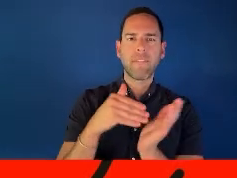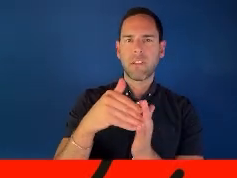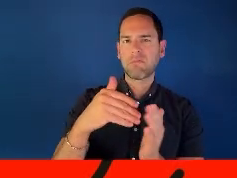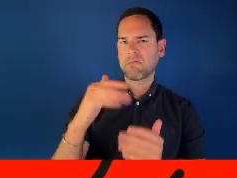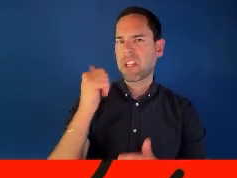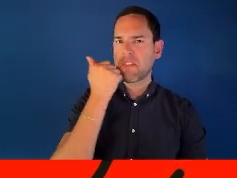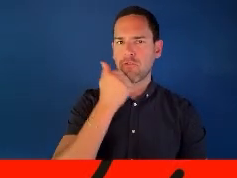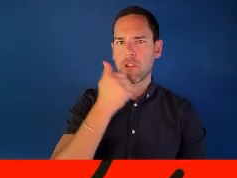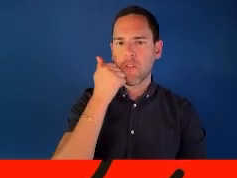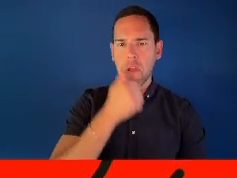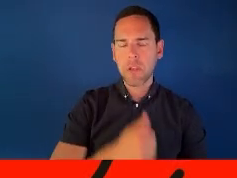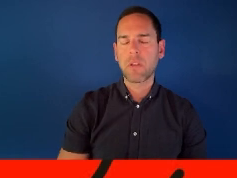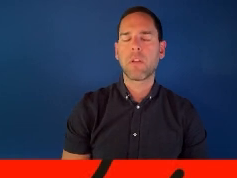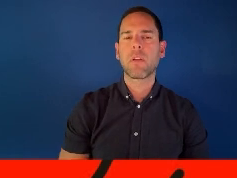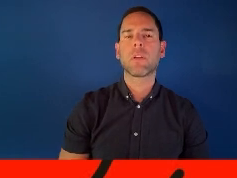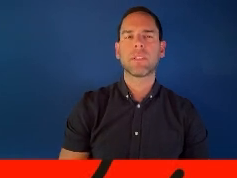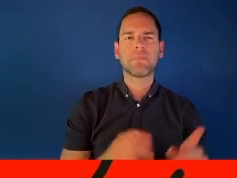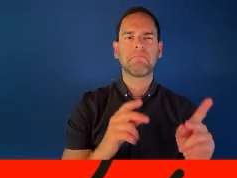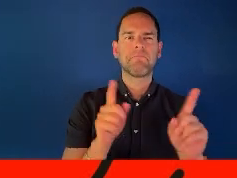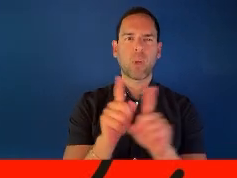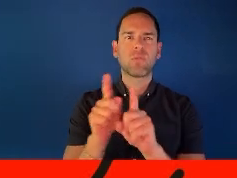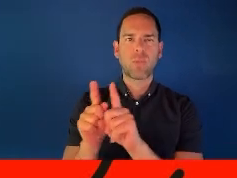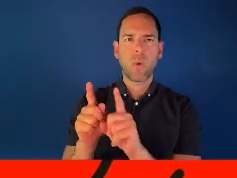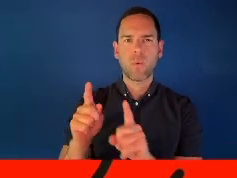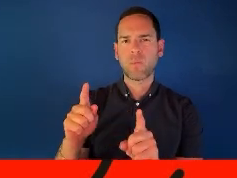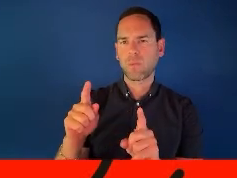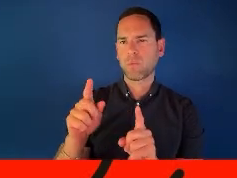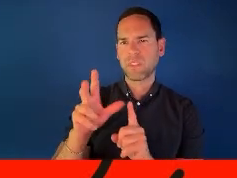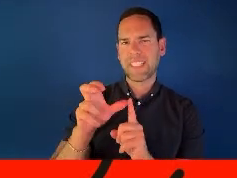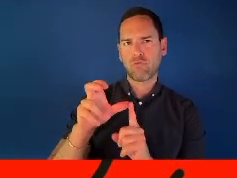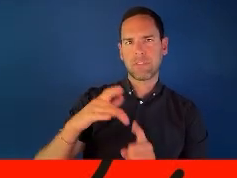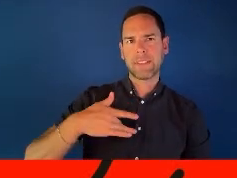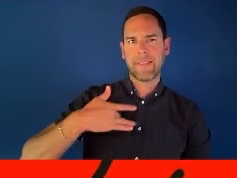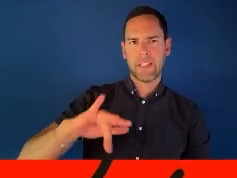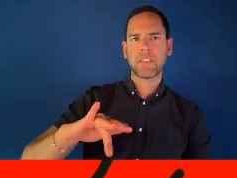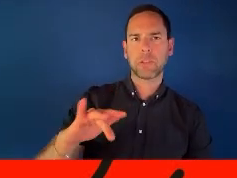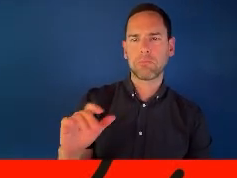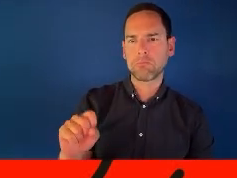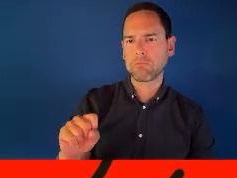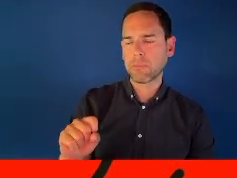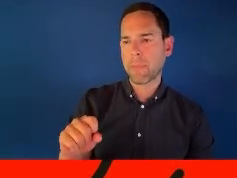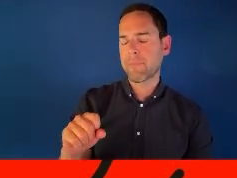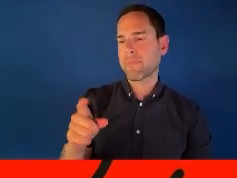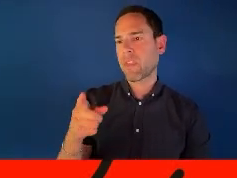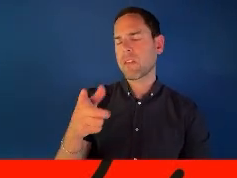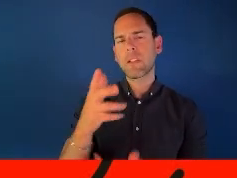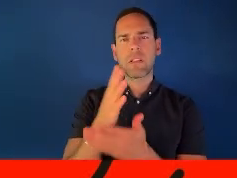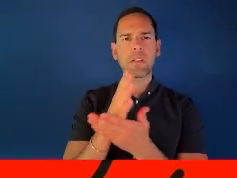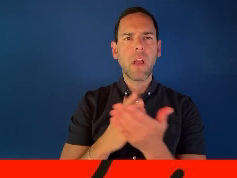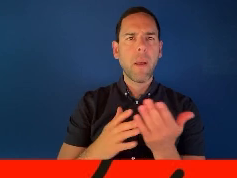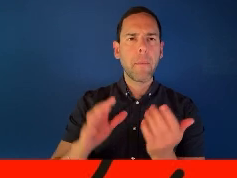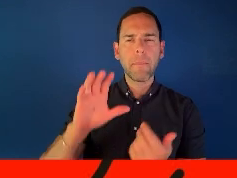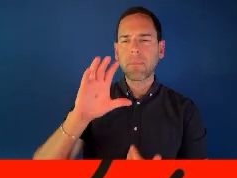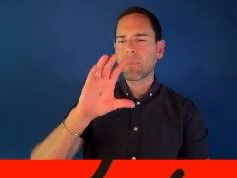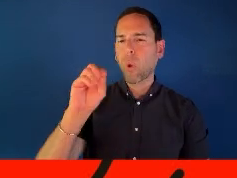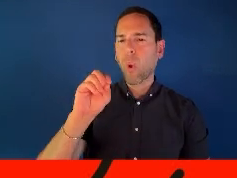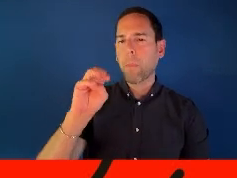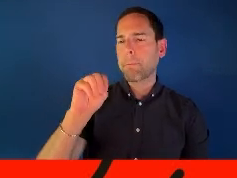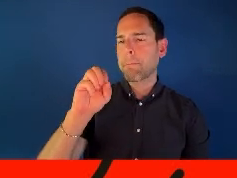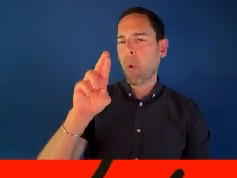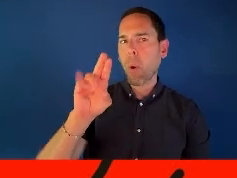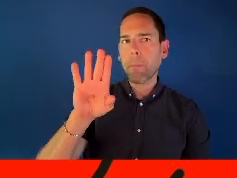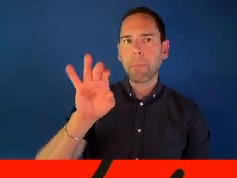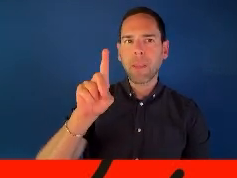misophonia, which is just the extreme sensitivity to sound, and certain sounds make me